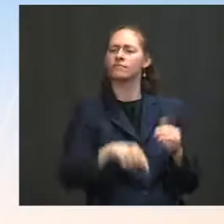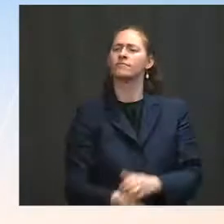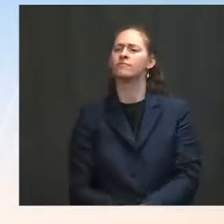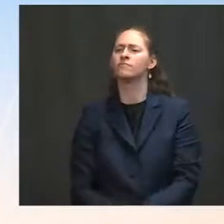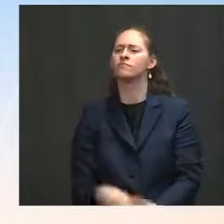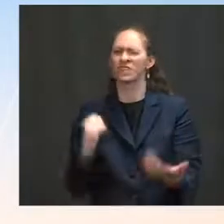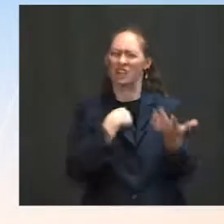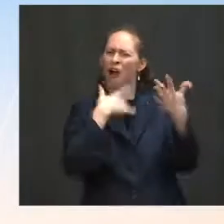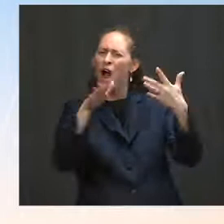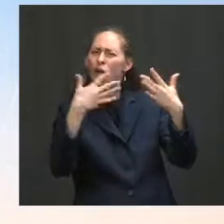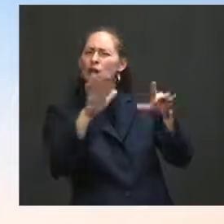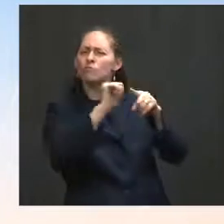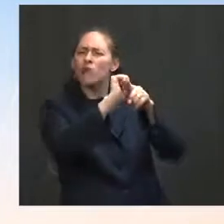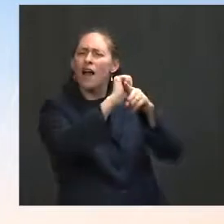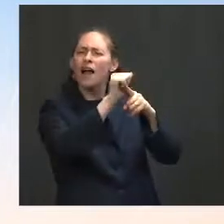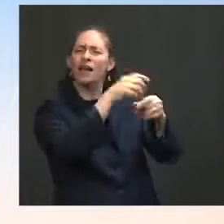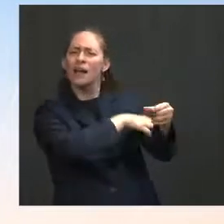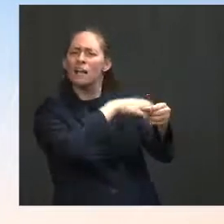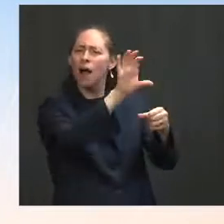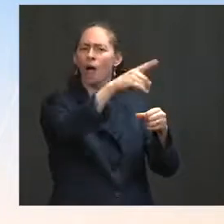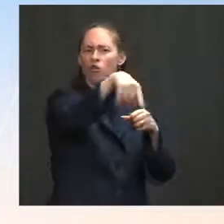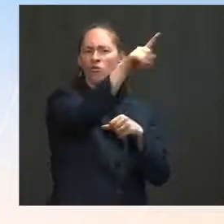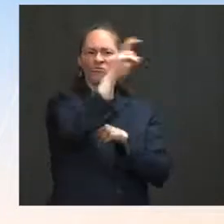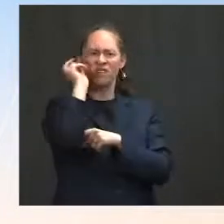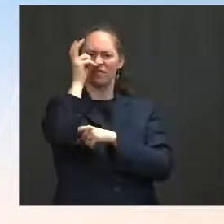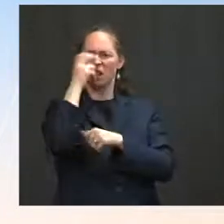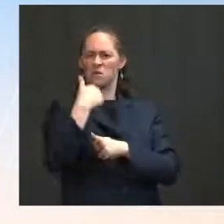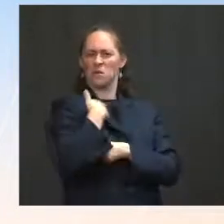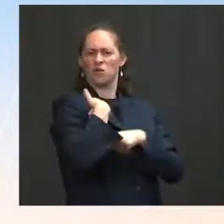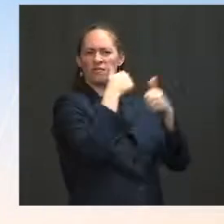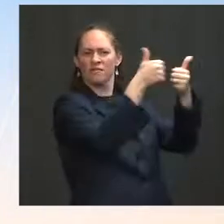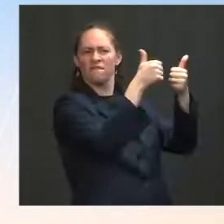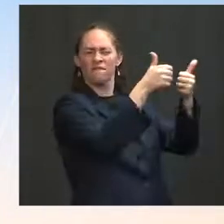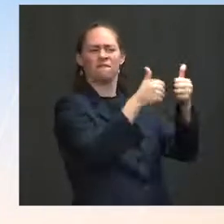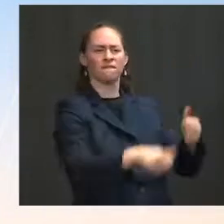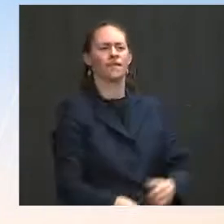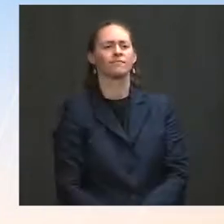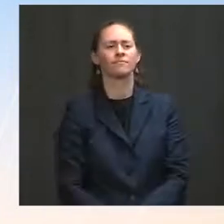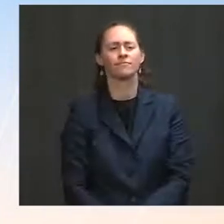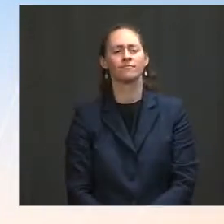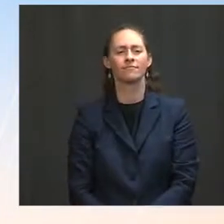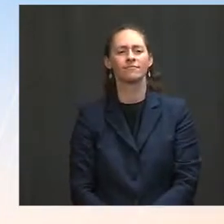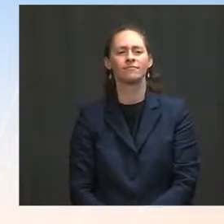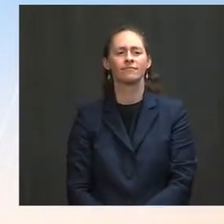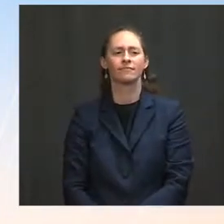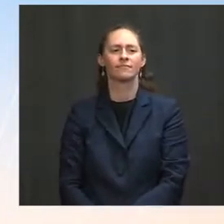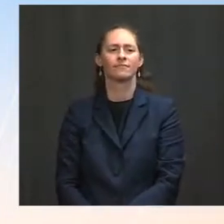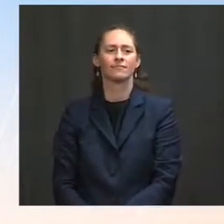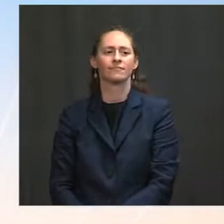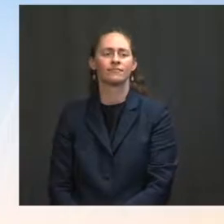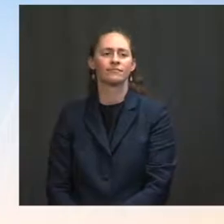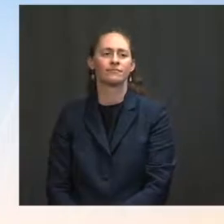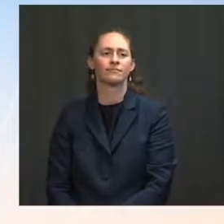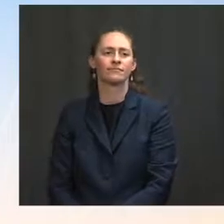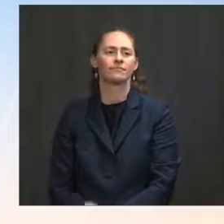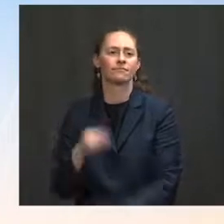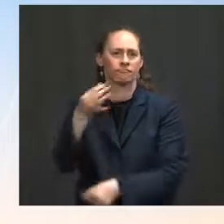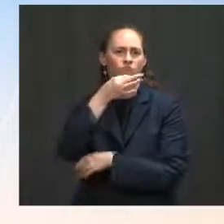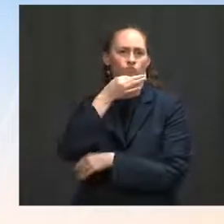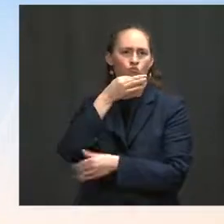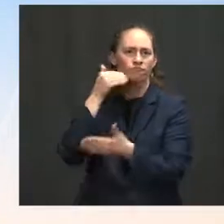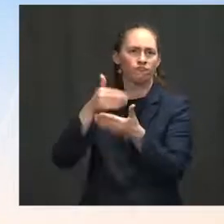ahead. Thank you, Jen. We're almost halfway through the 90-day period that the White House has set for the U.S. intelligence community